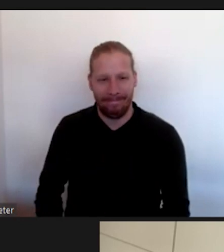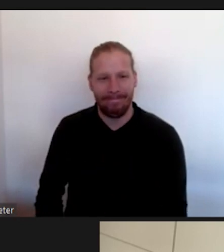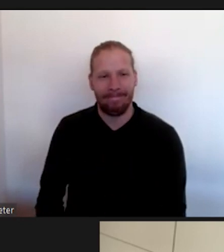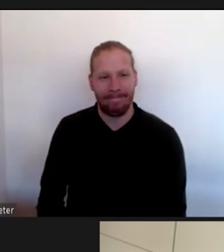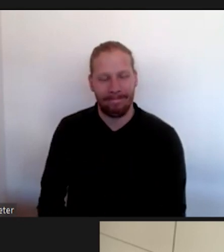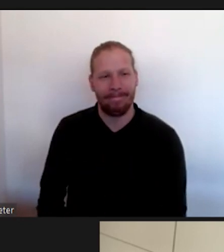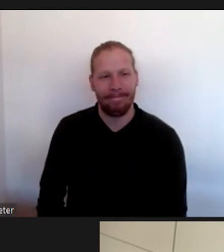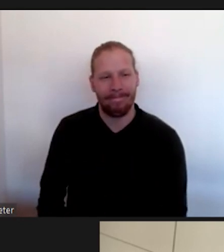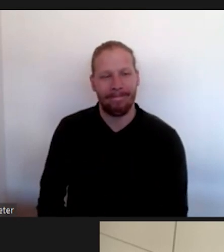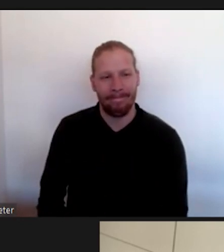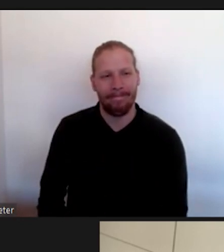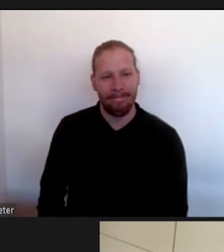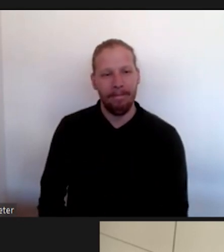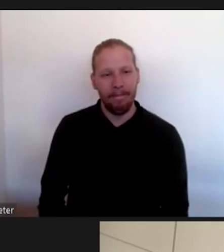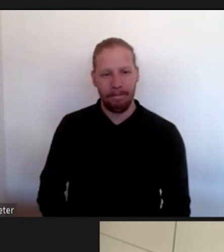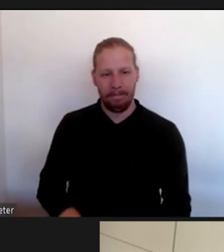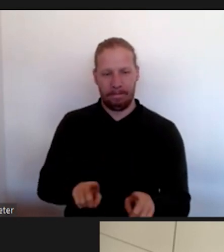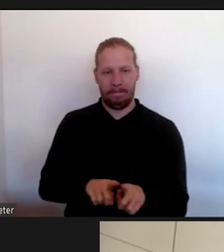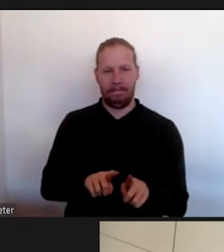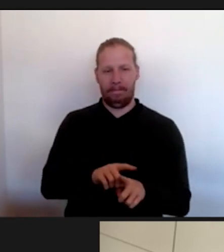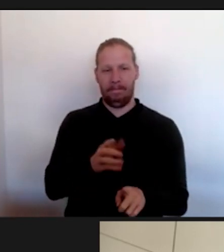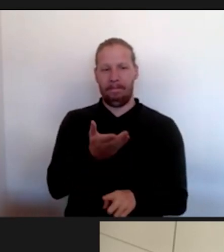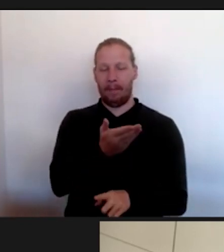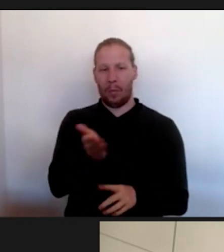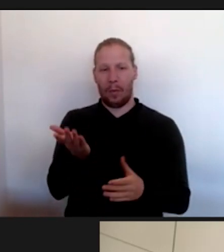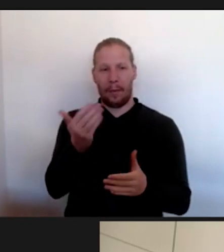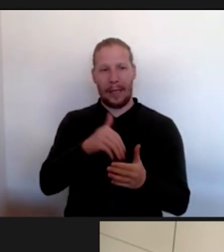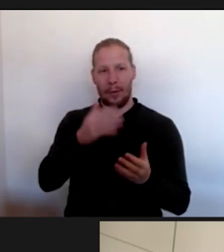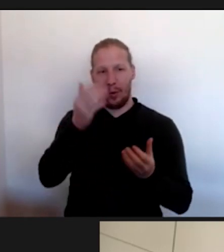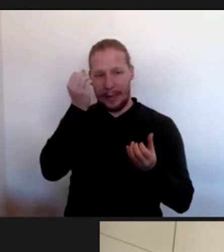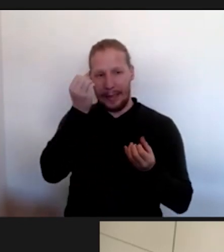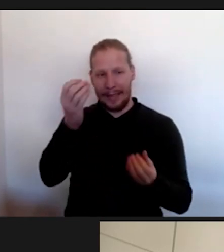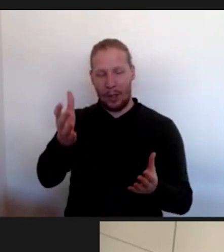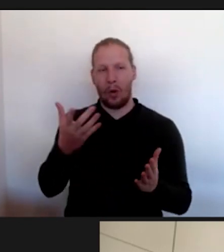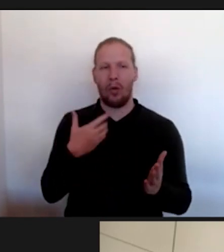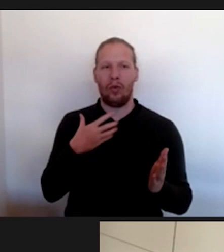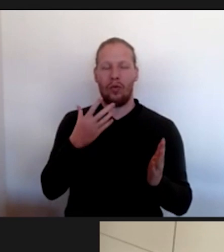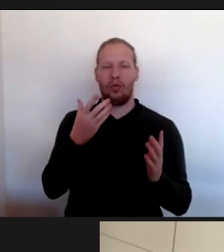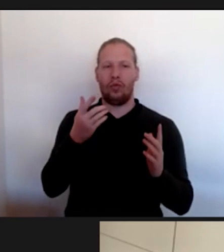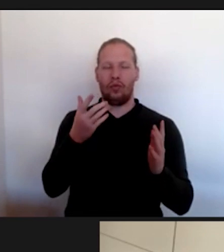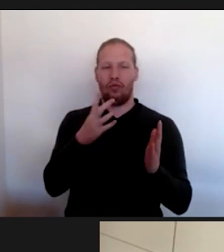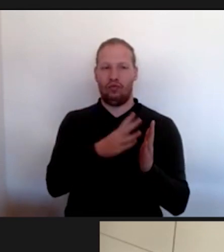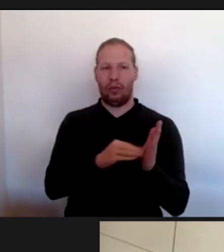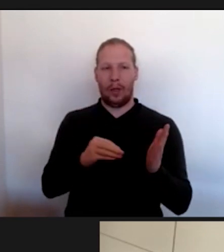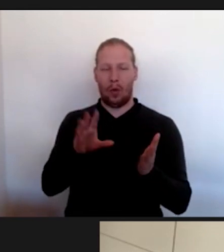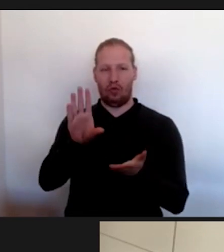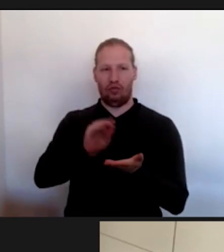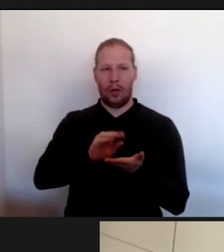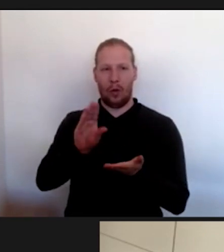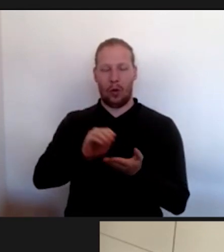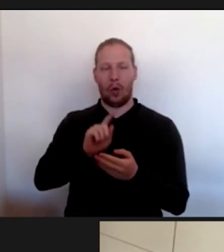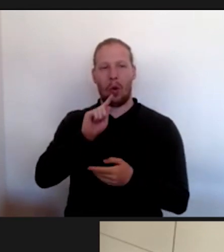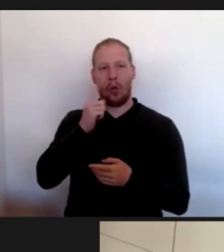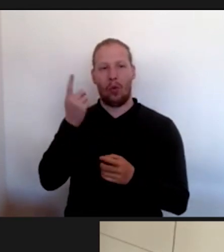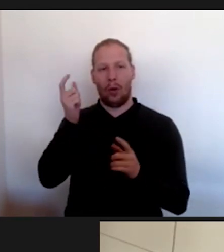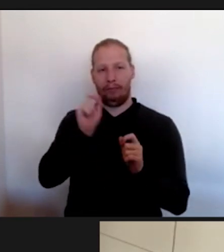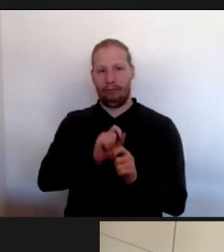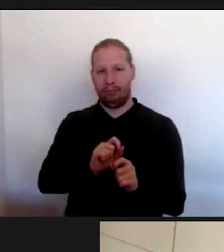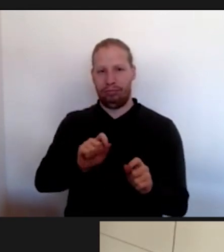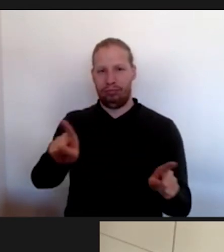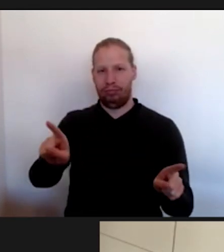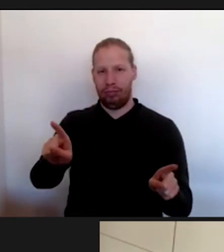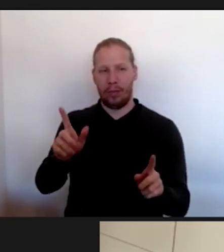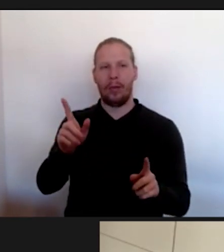the participants, just to let you know that this session was recorded, and the recording will be shared with you, those who have